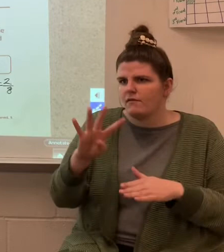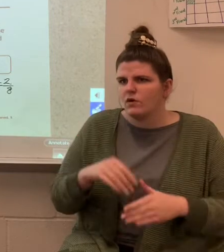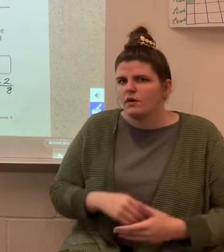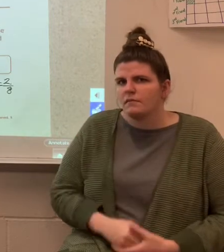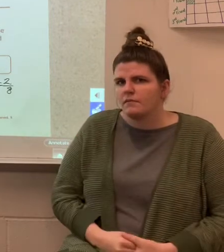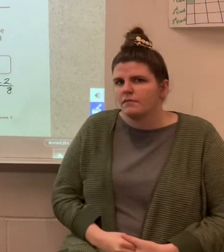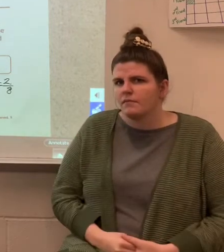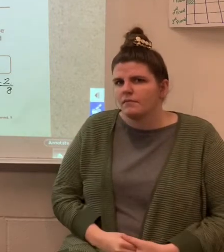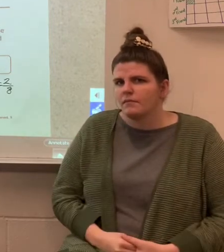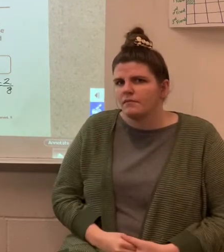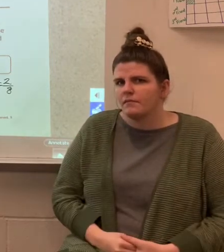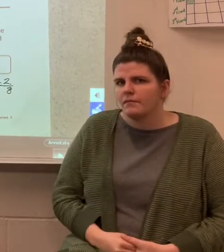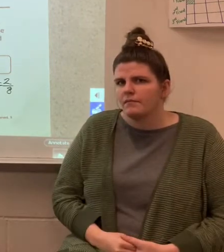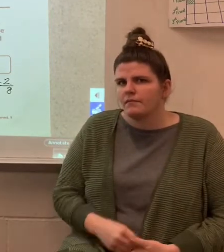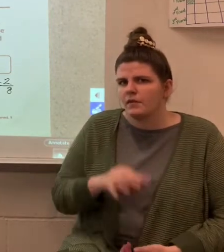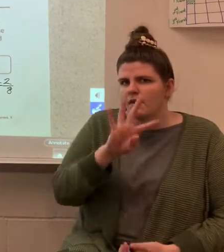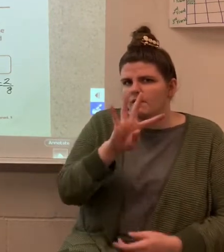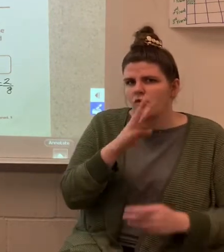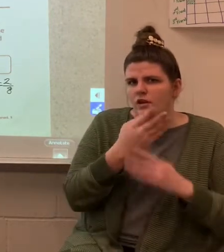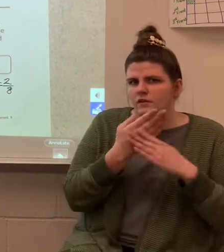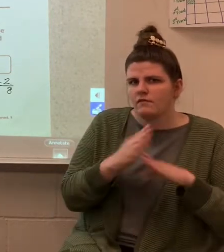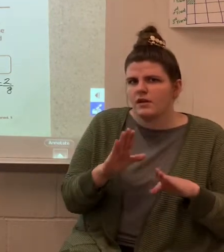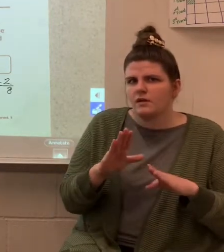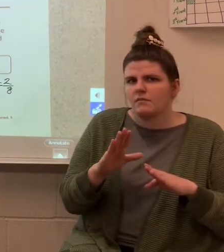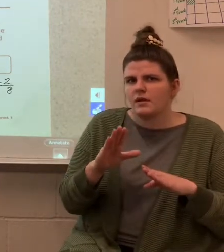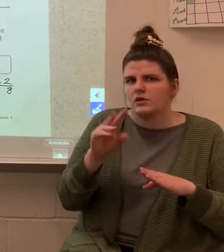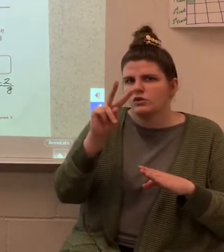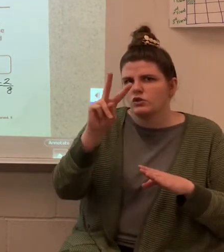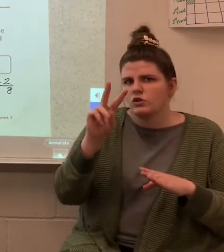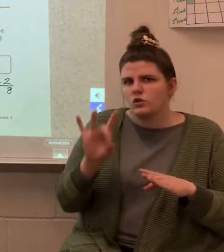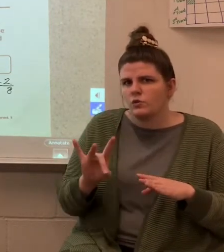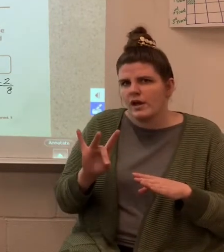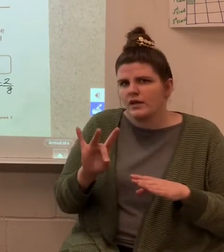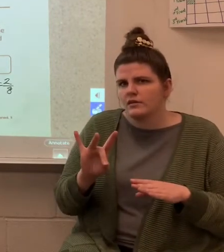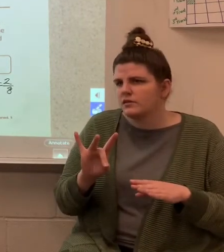4 divided by 2/8. 4 divided by 2/8.